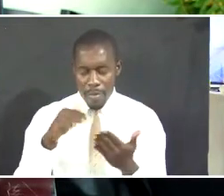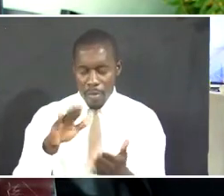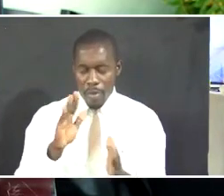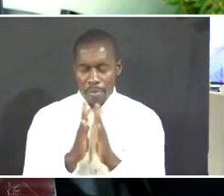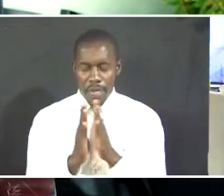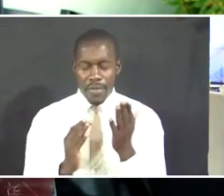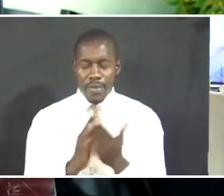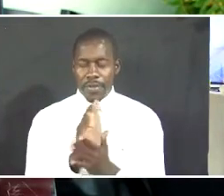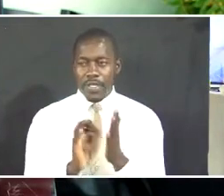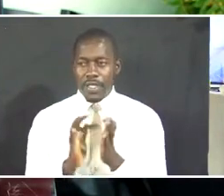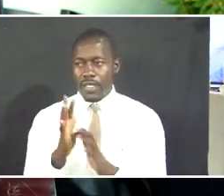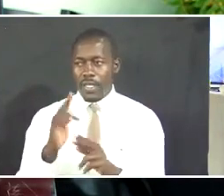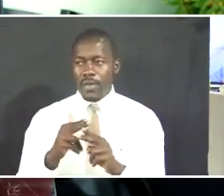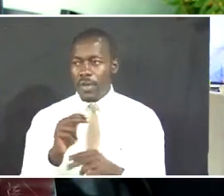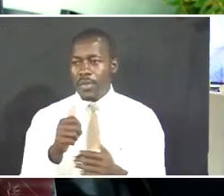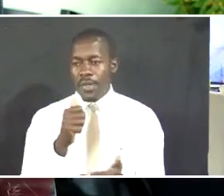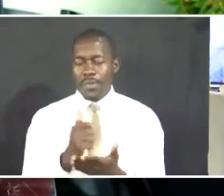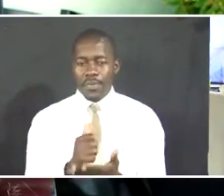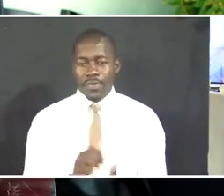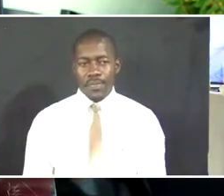in Jesus' name.